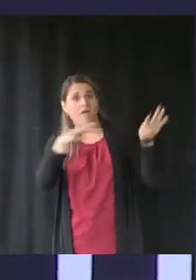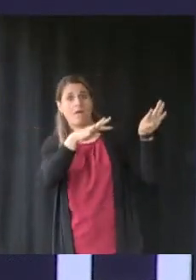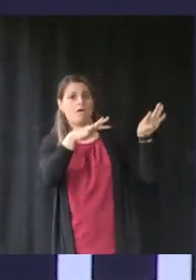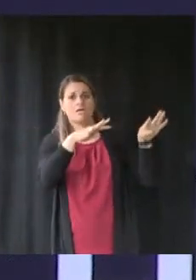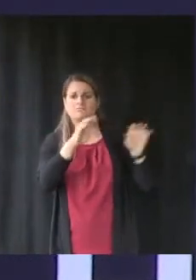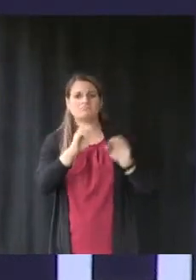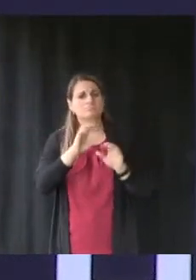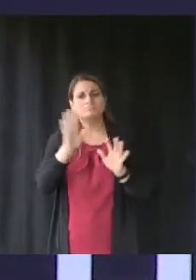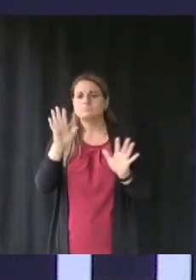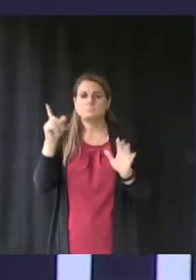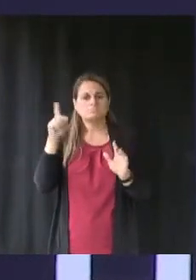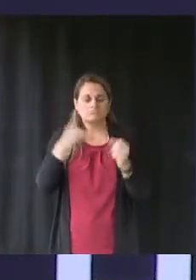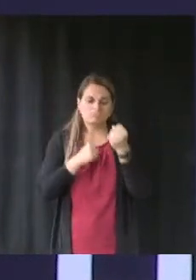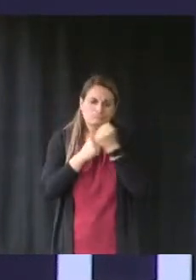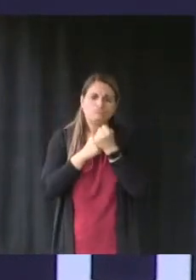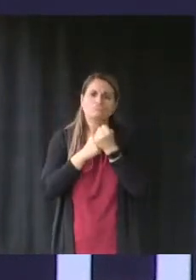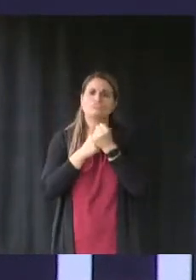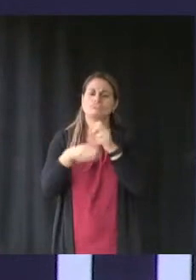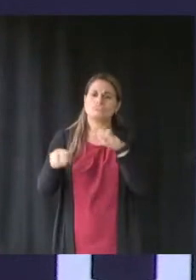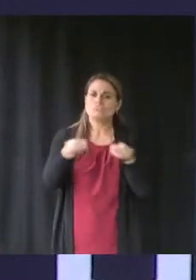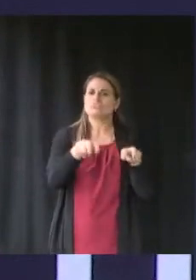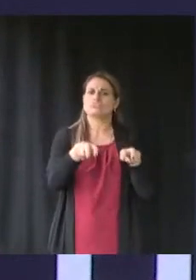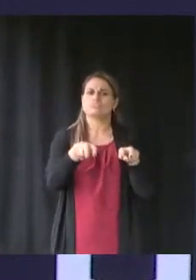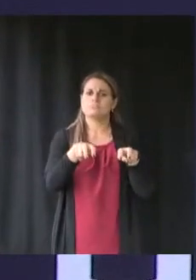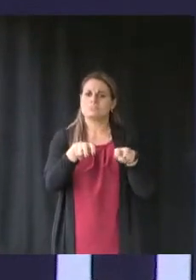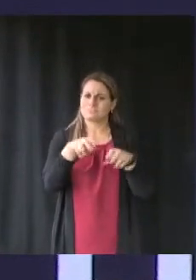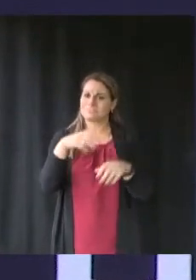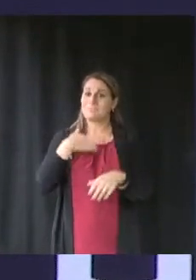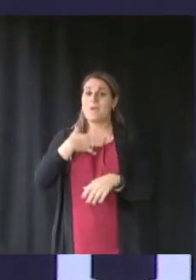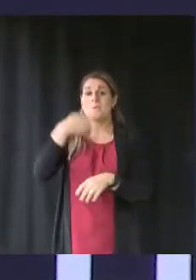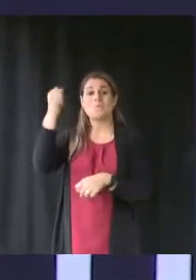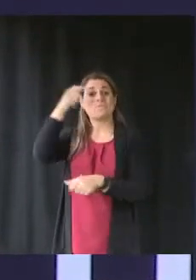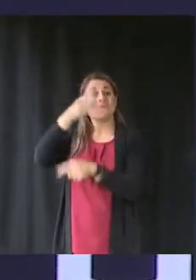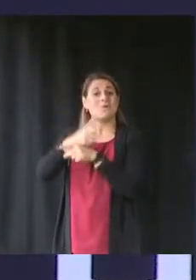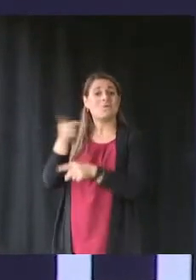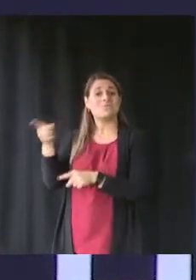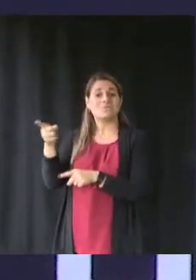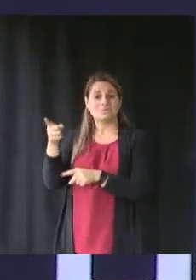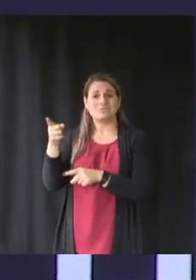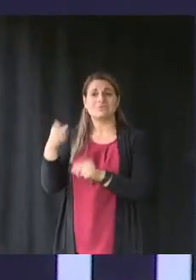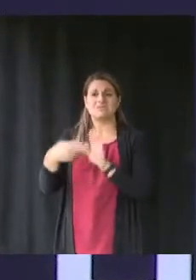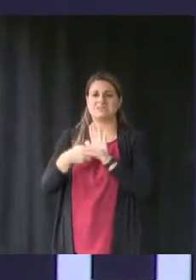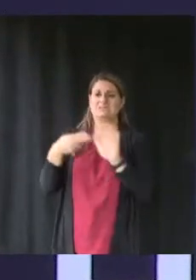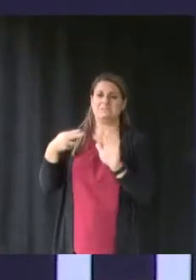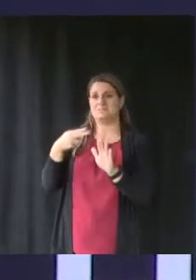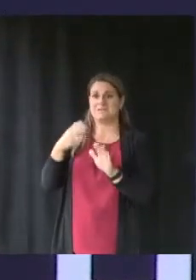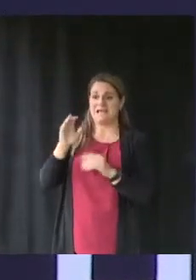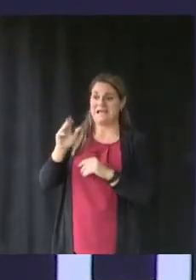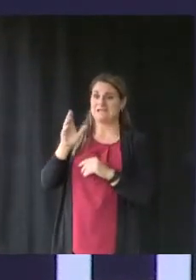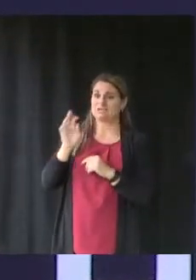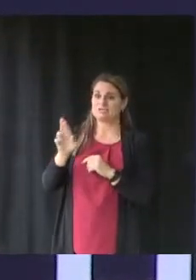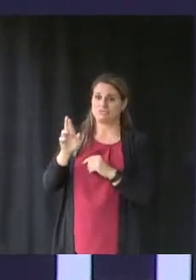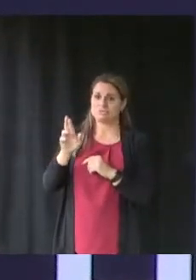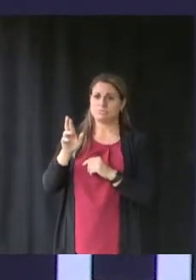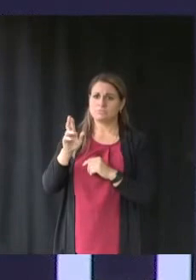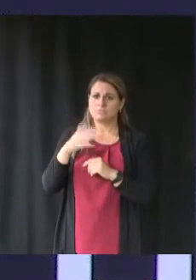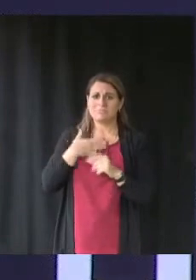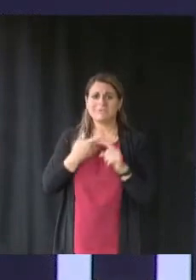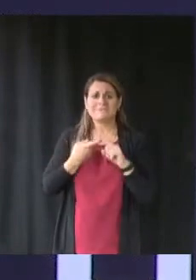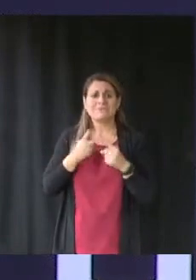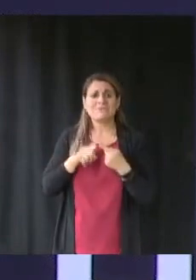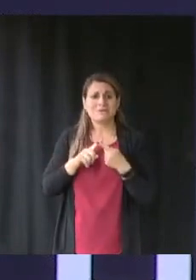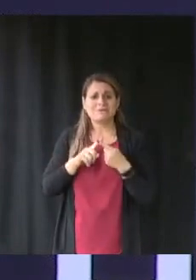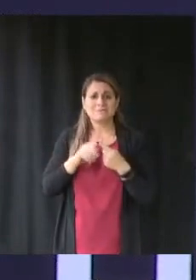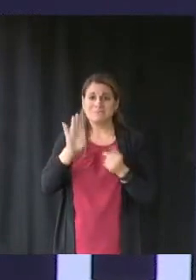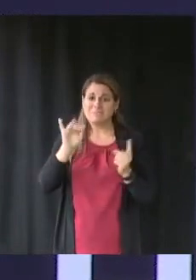who did I call first for advice and counsel on what to do? My friend, Joe Biden. And we were both campaigning for the